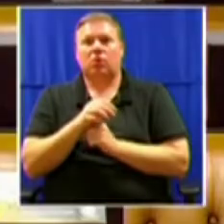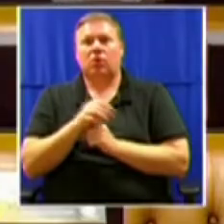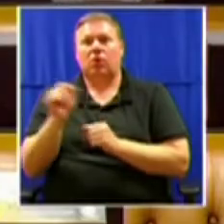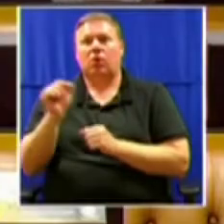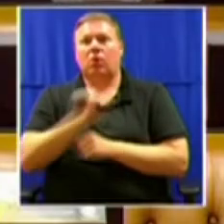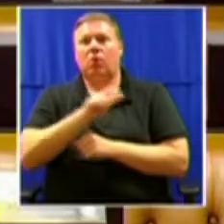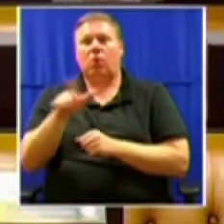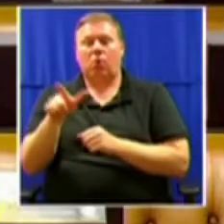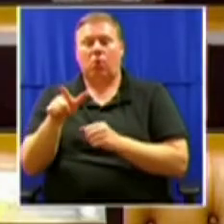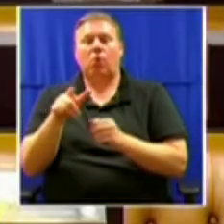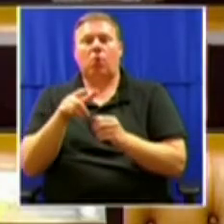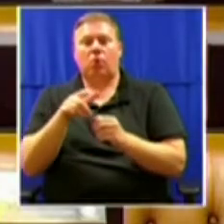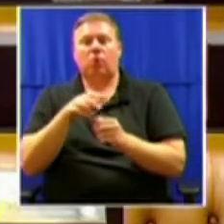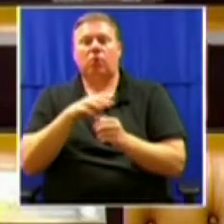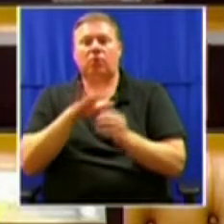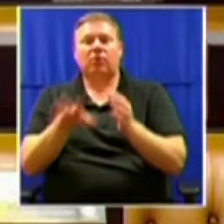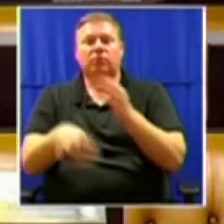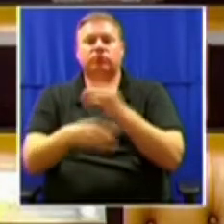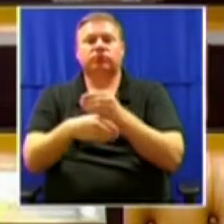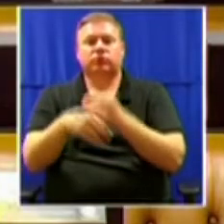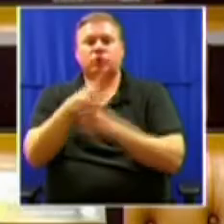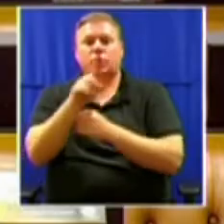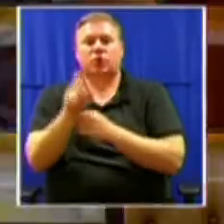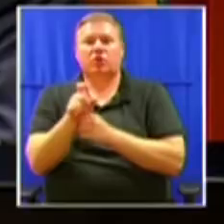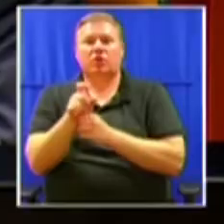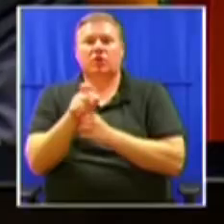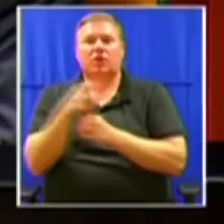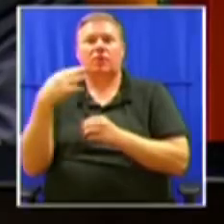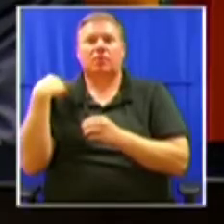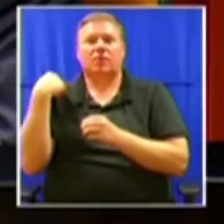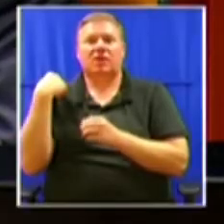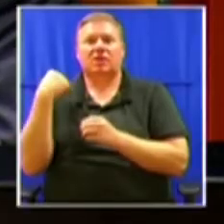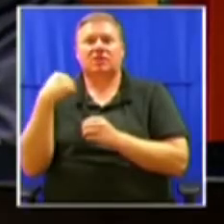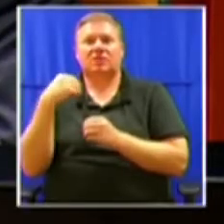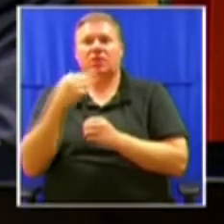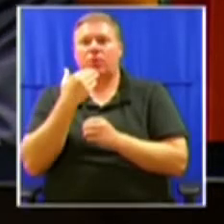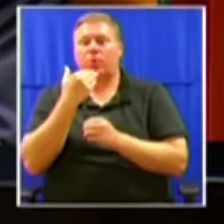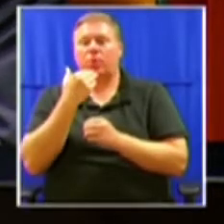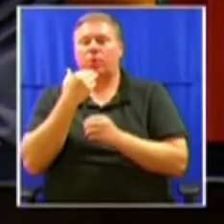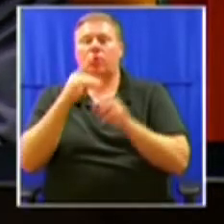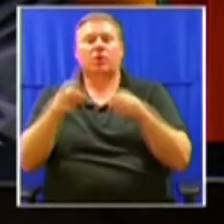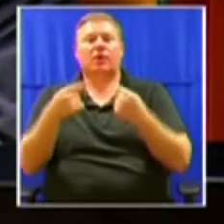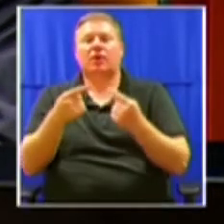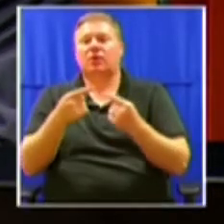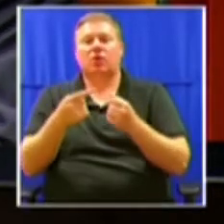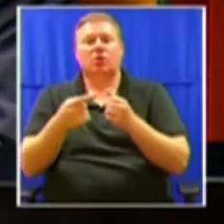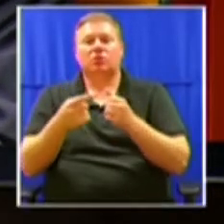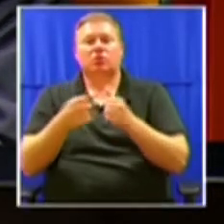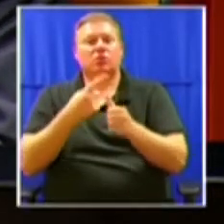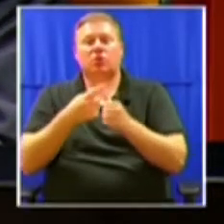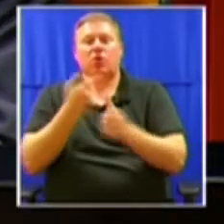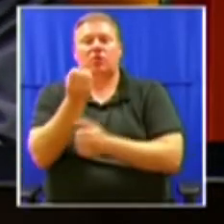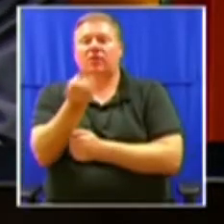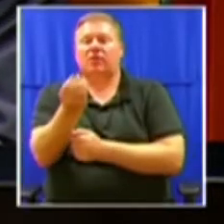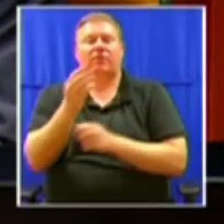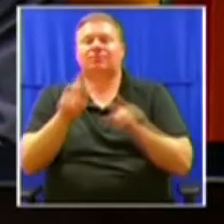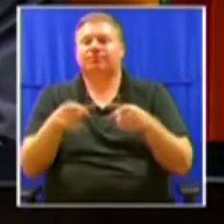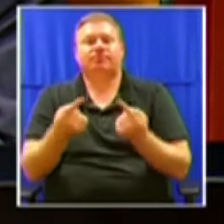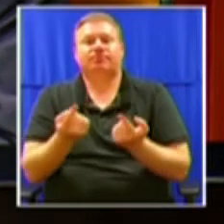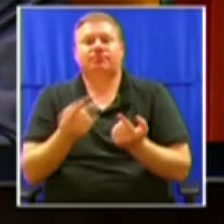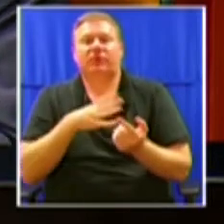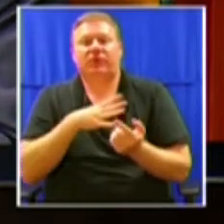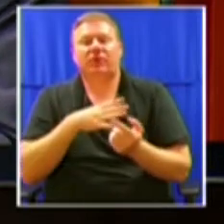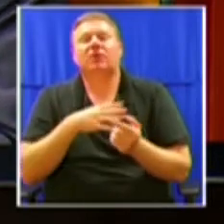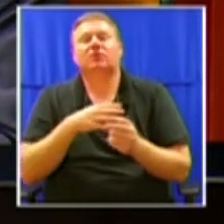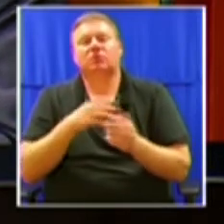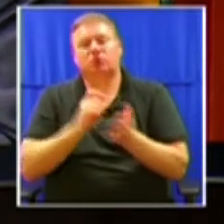follow-up questions in the same way where the Minister who is standing in is not able to provide specifics. Thank you very much.